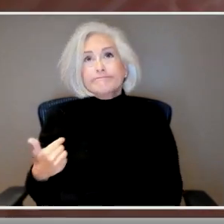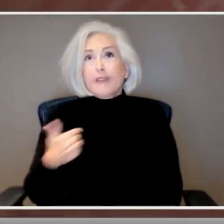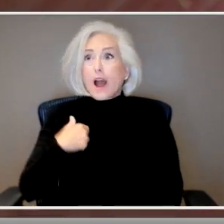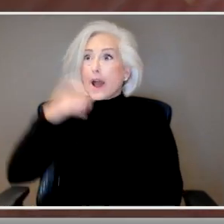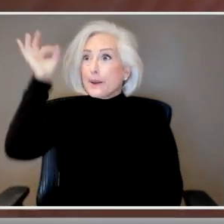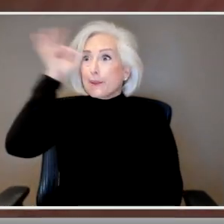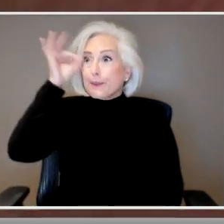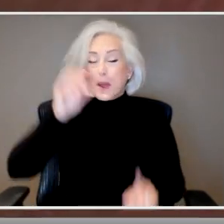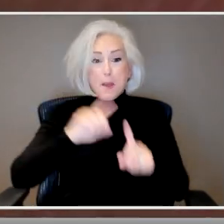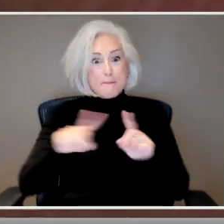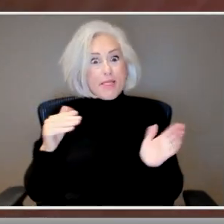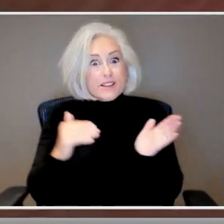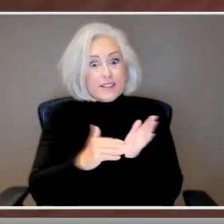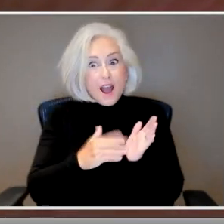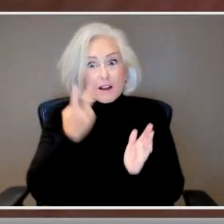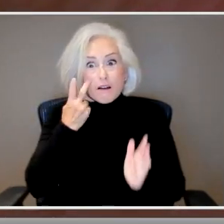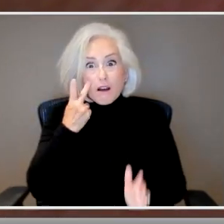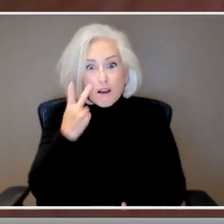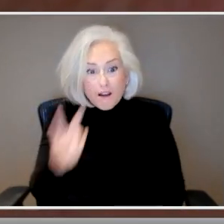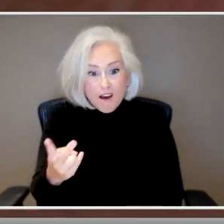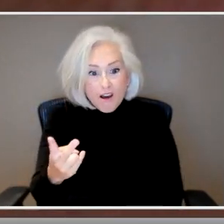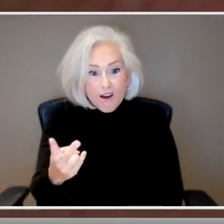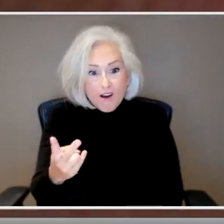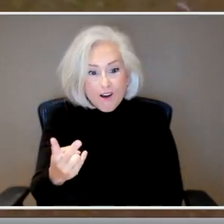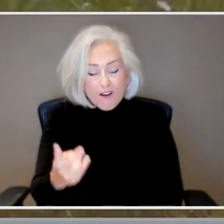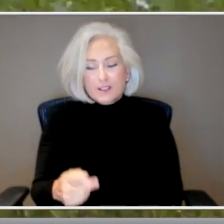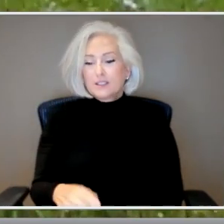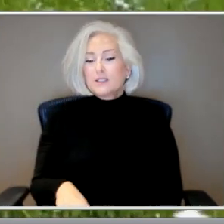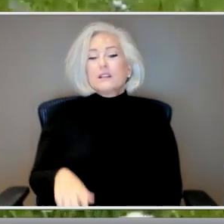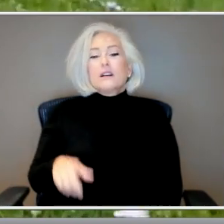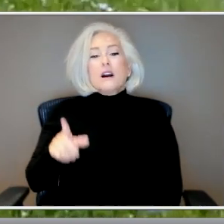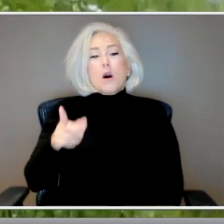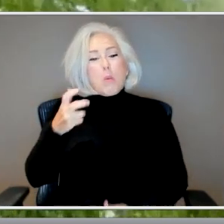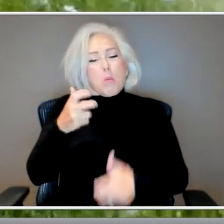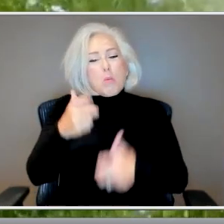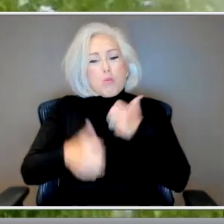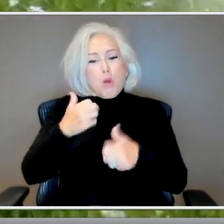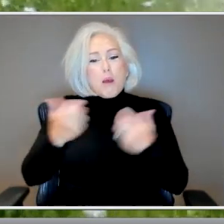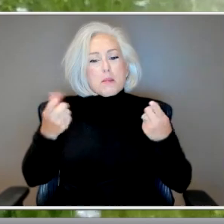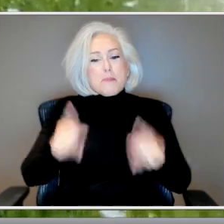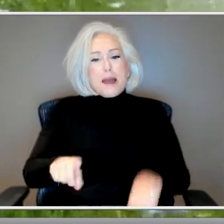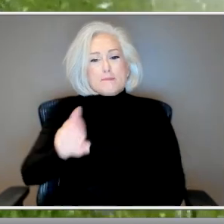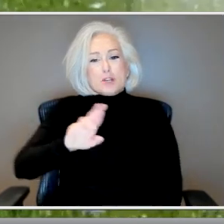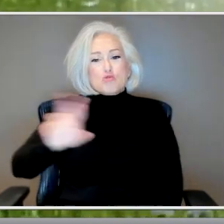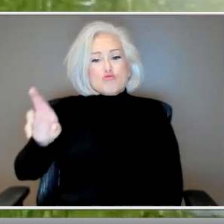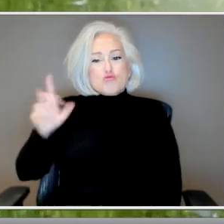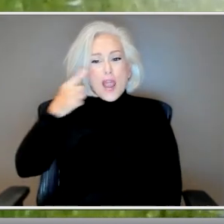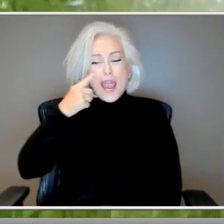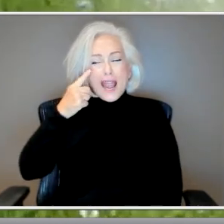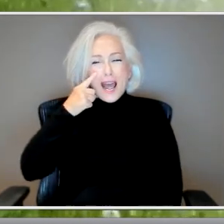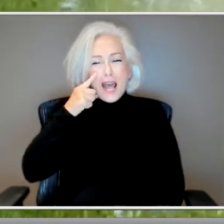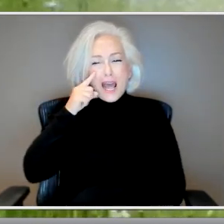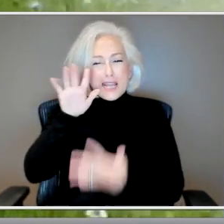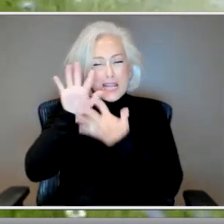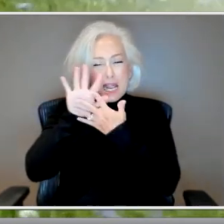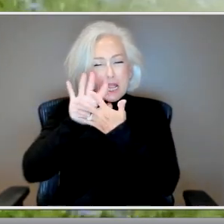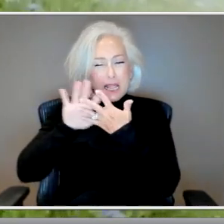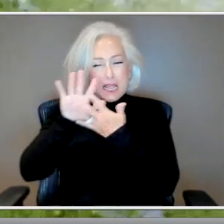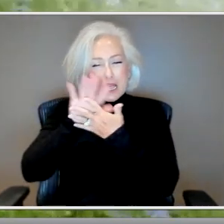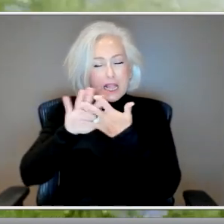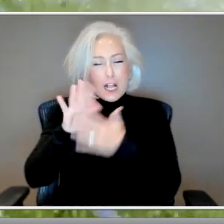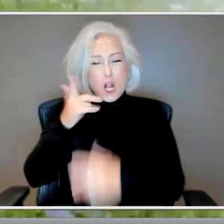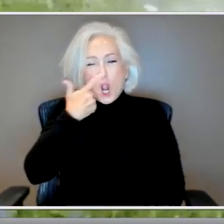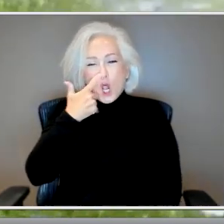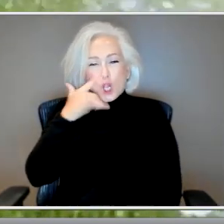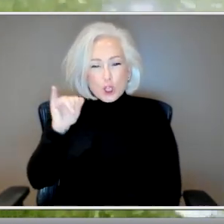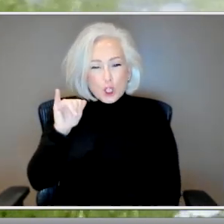It began when Vicki started noticing a vision problem in her right eye. What I describe it as is kind of like a cotton ball that you could not